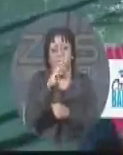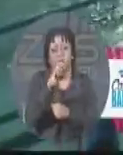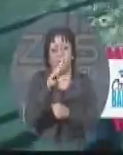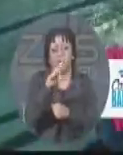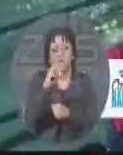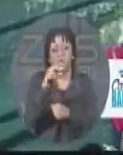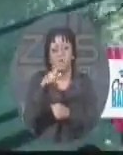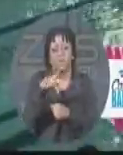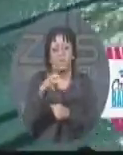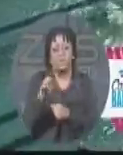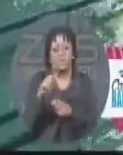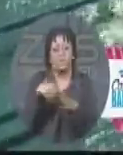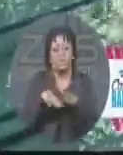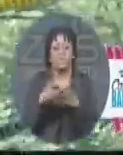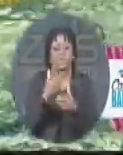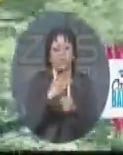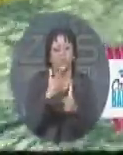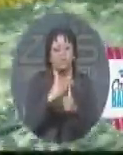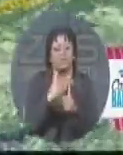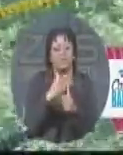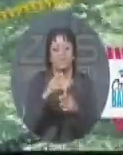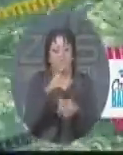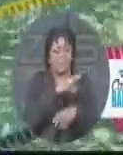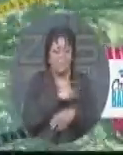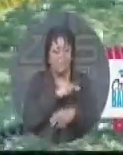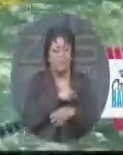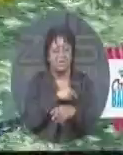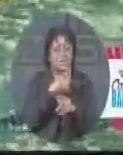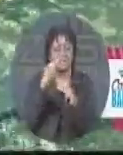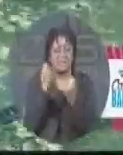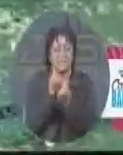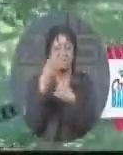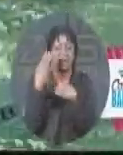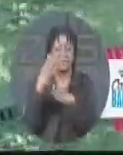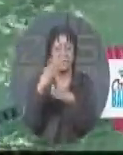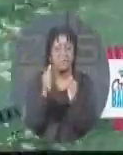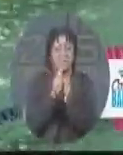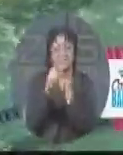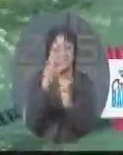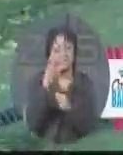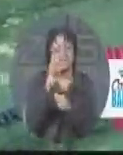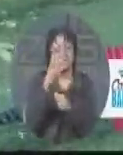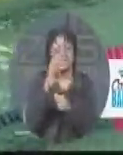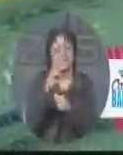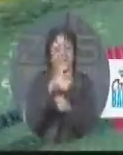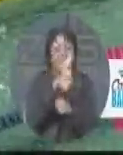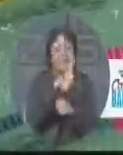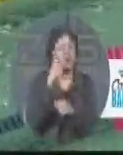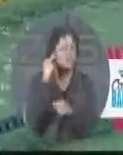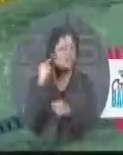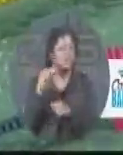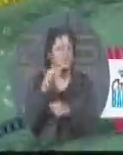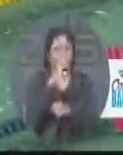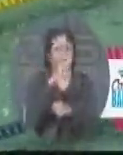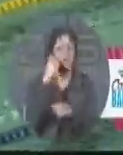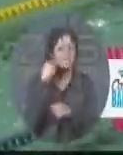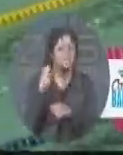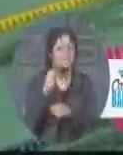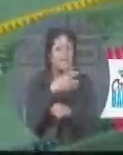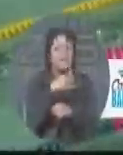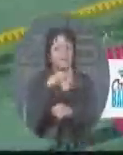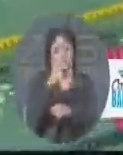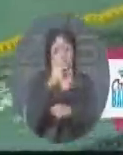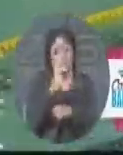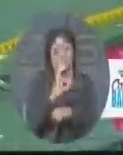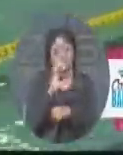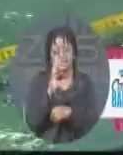Bahamas also on top there with 17, 5 gold, 5 silver, and 7 bronze. Trinidad and Tobago and